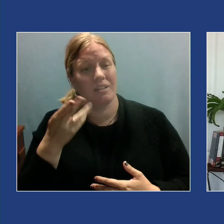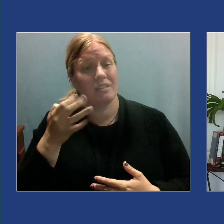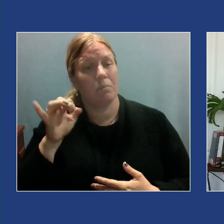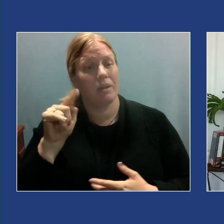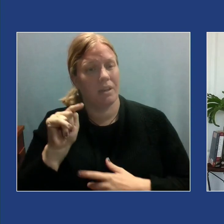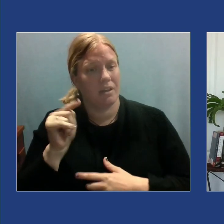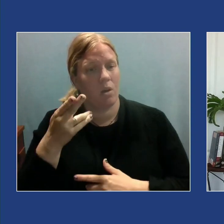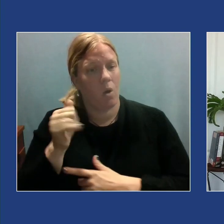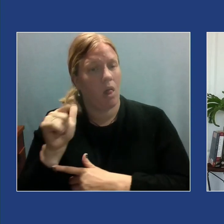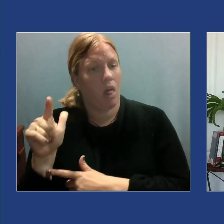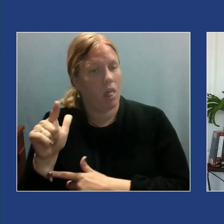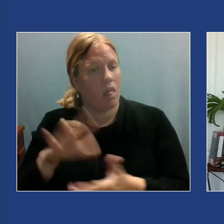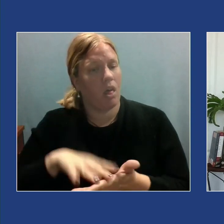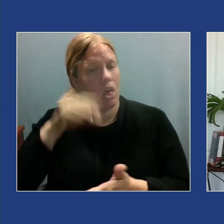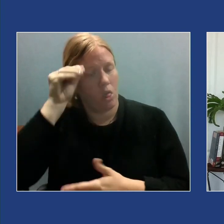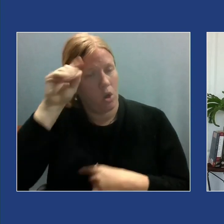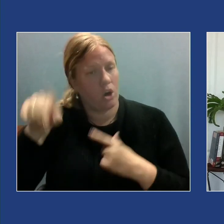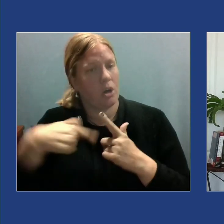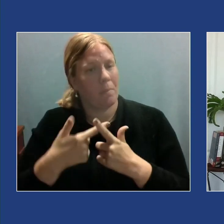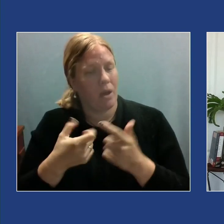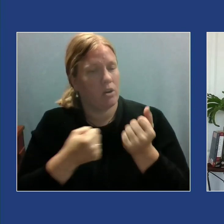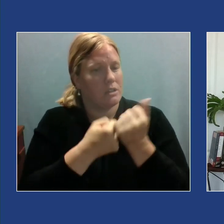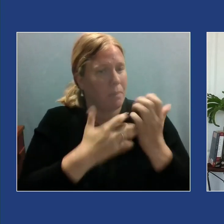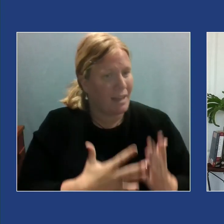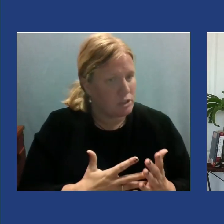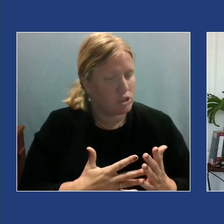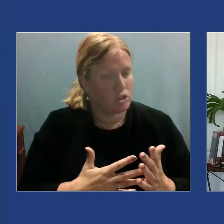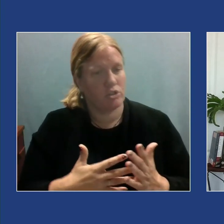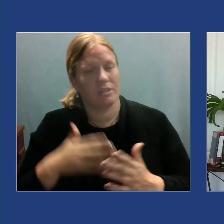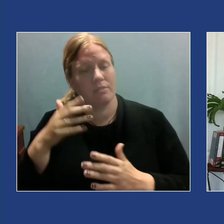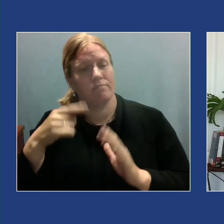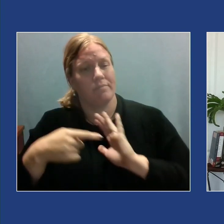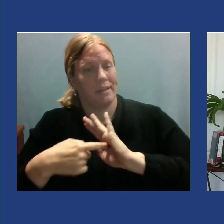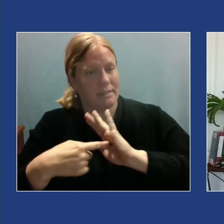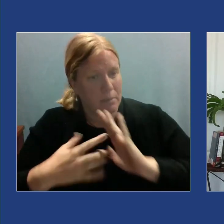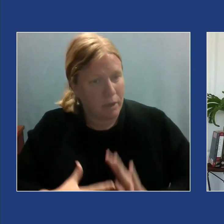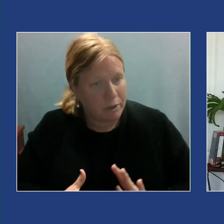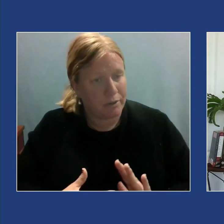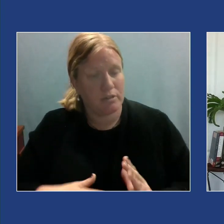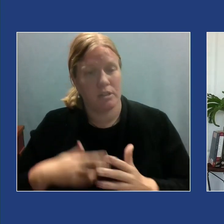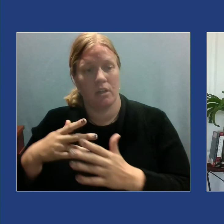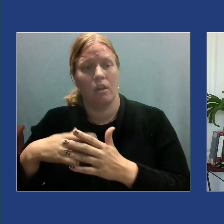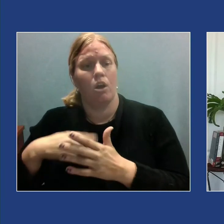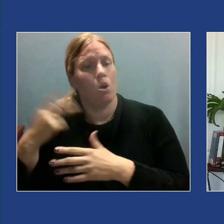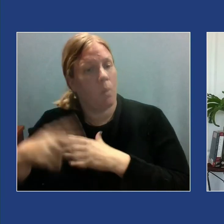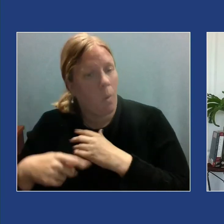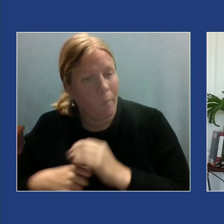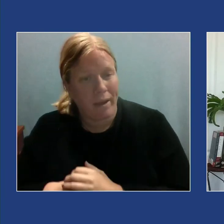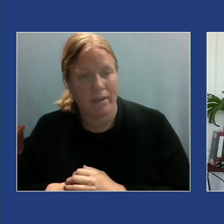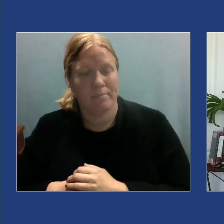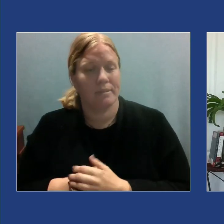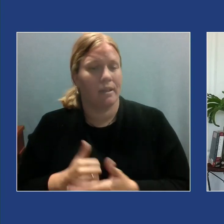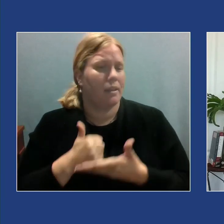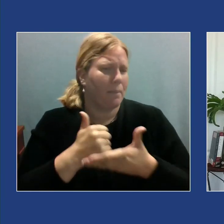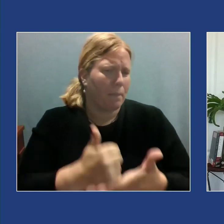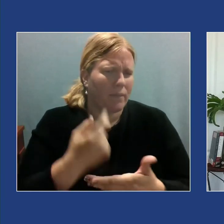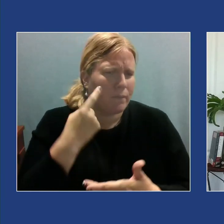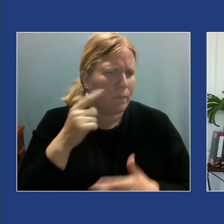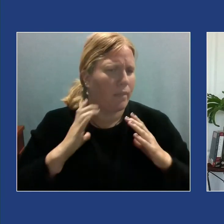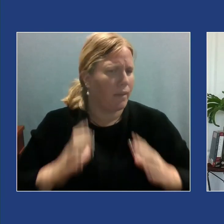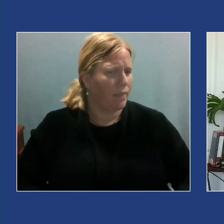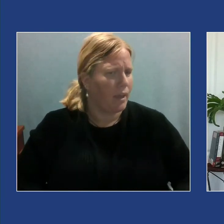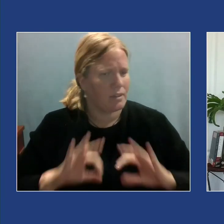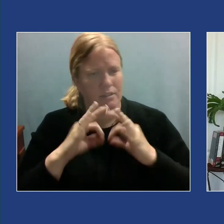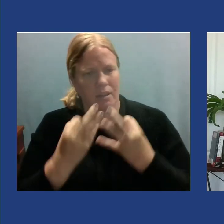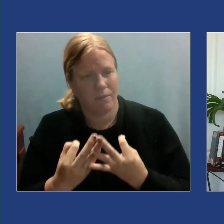our sponsors and our exhibitors' programs that can be so helpful for your clients and for the families of your